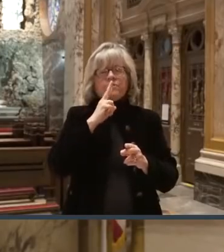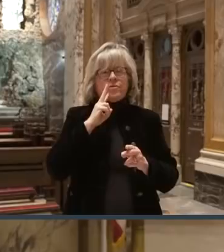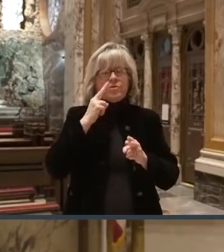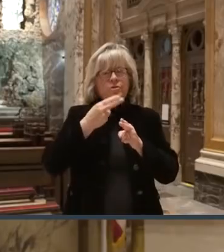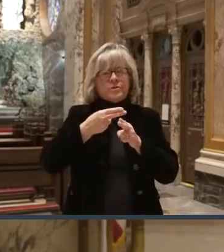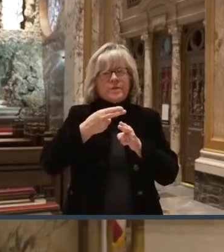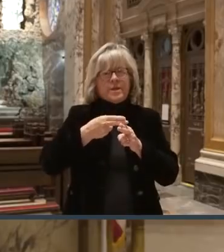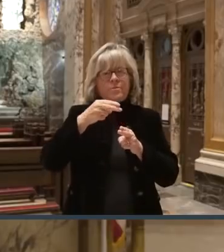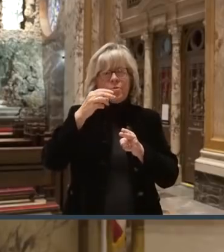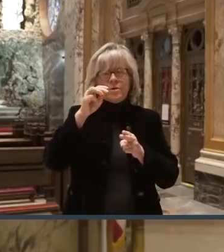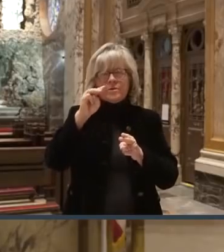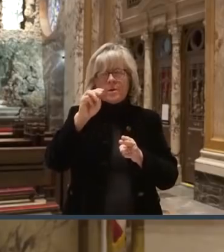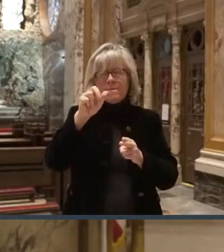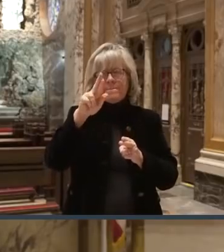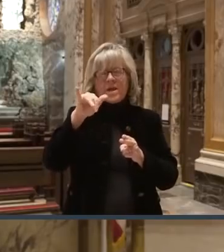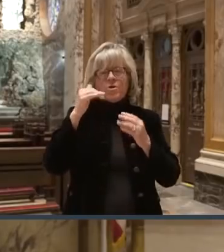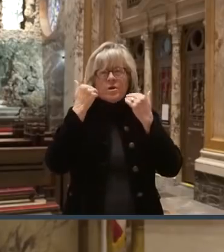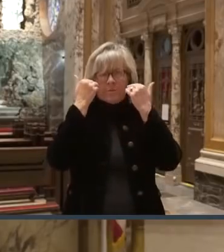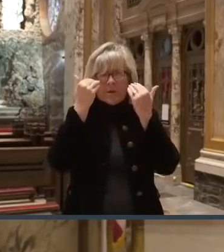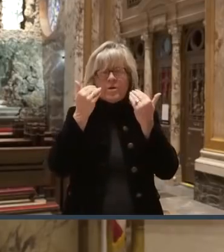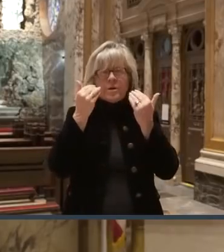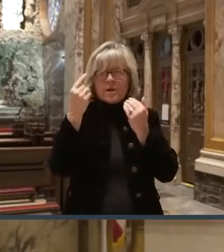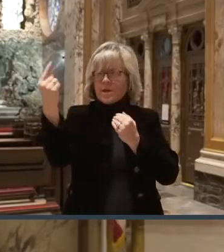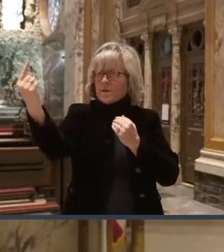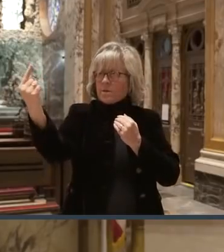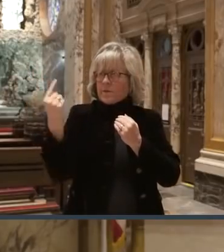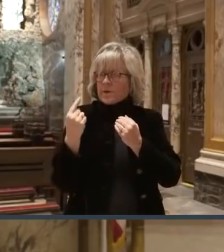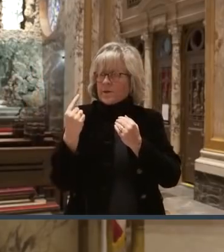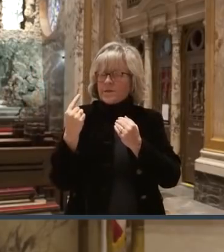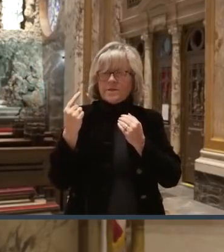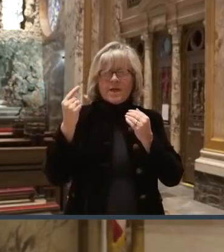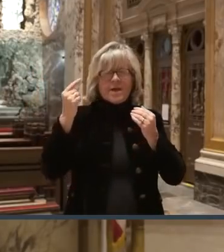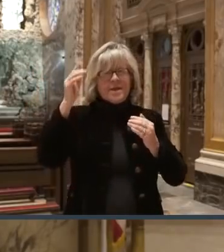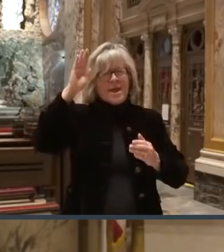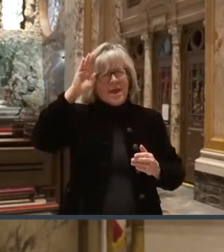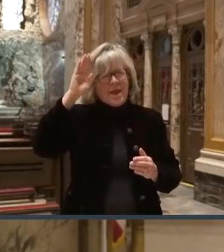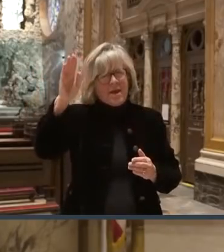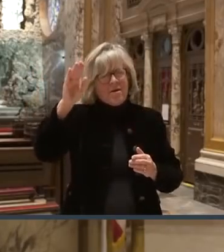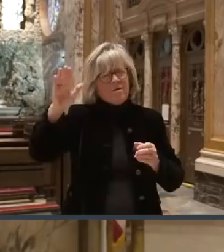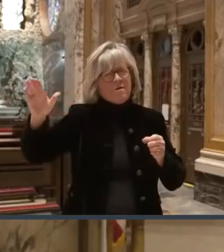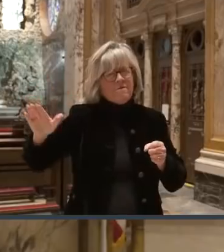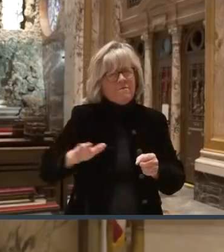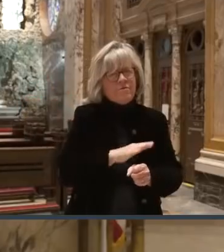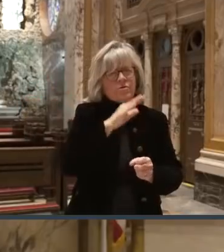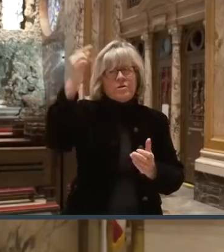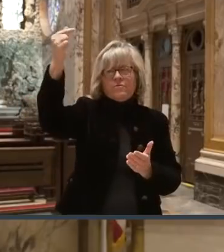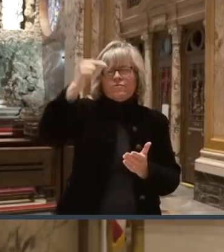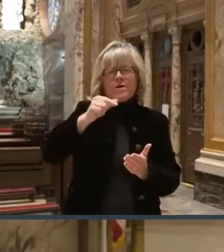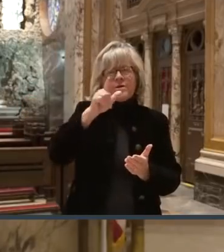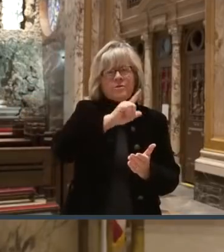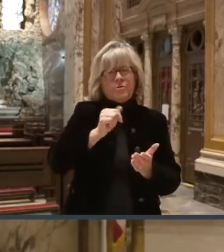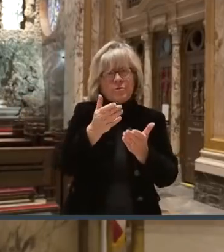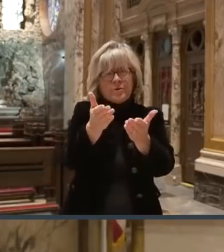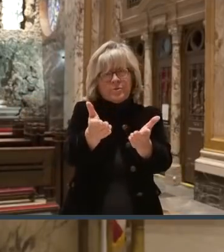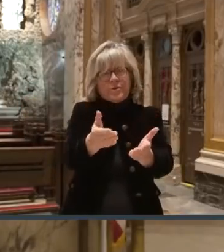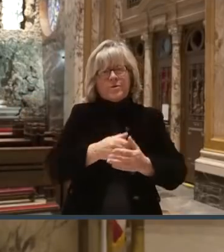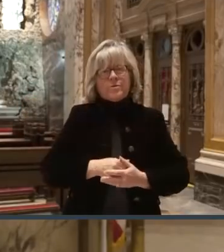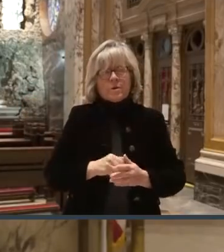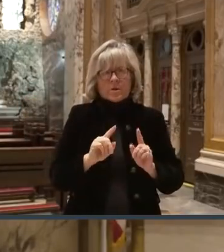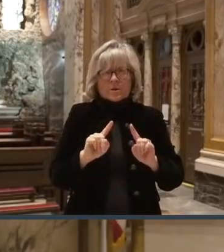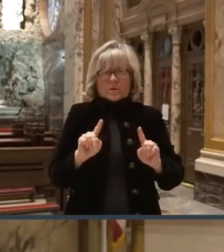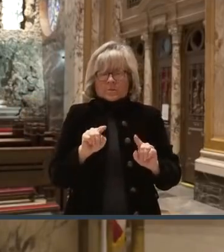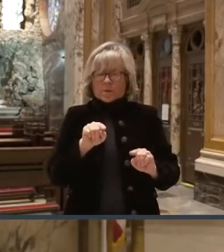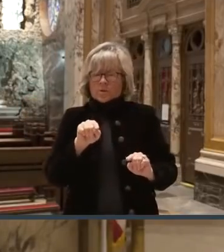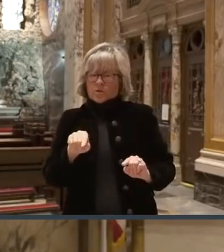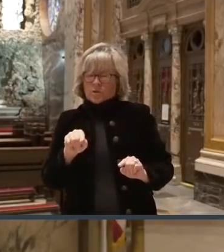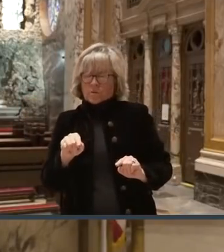Mary. And coming to her, he said, "Hail, full of grace, the Lord is with you." But she was